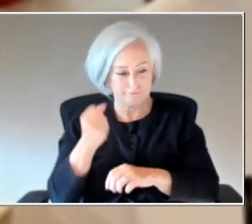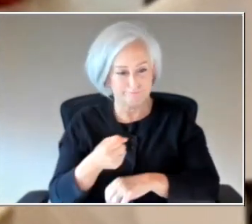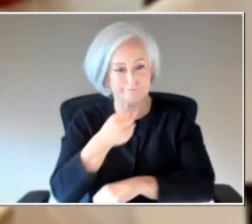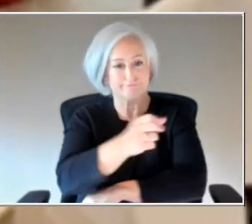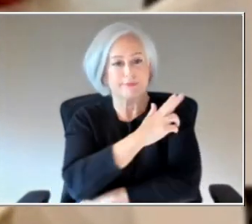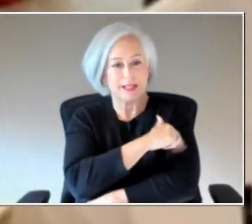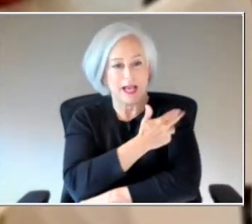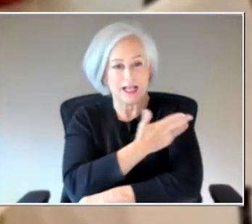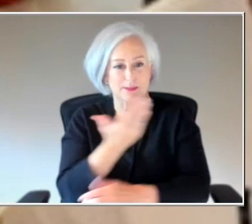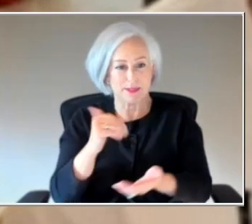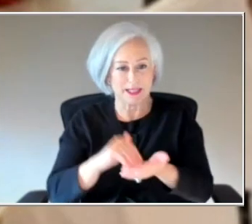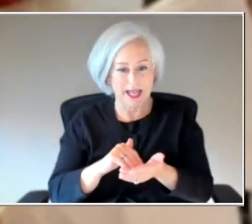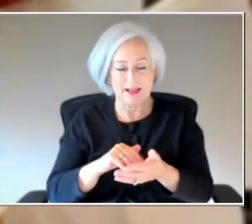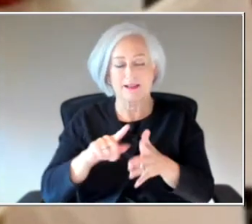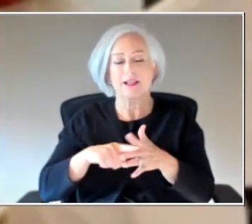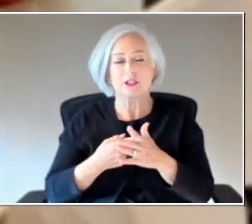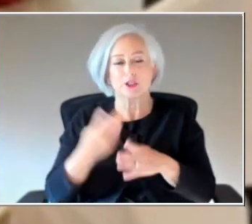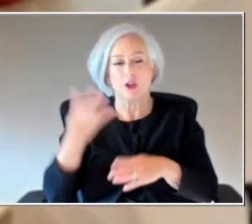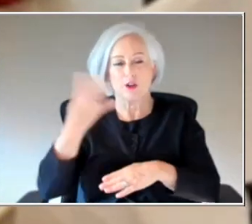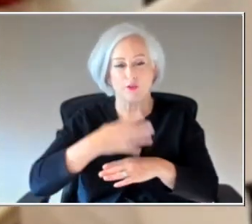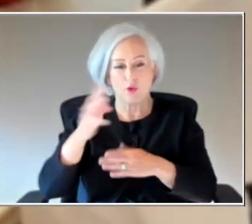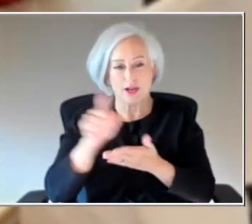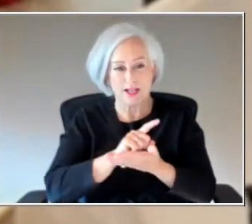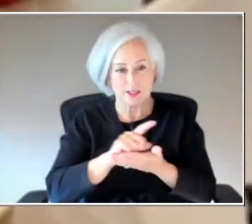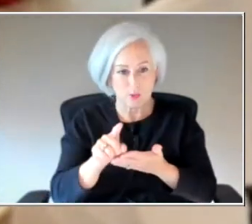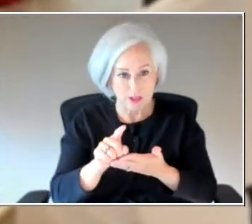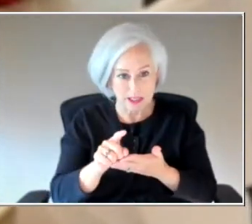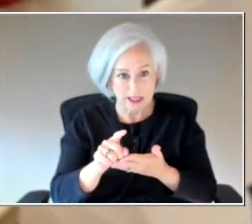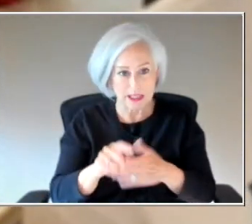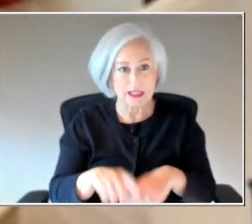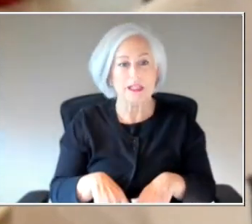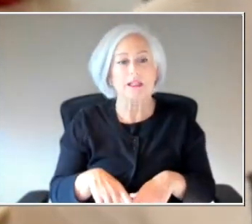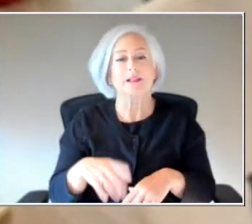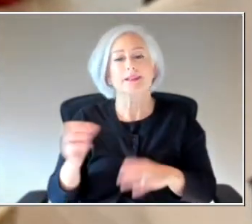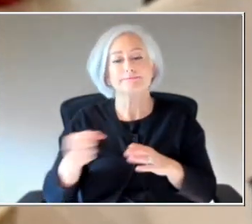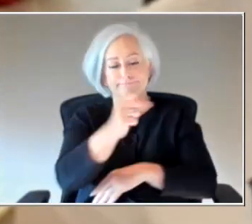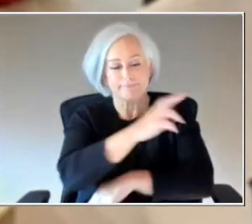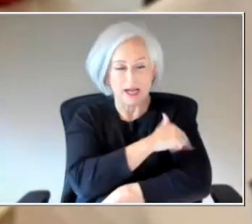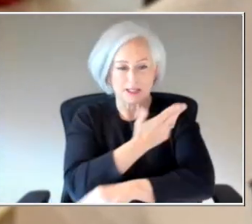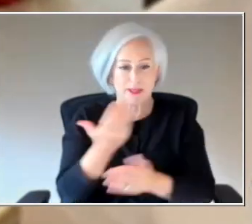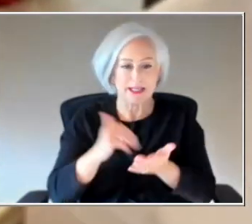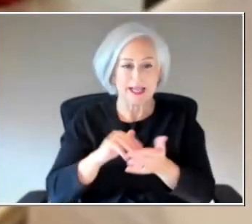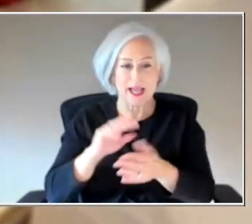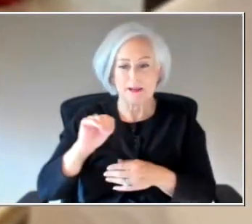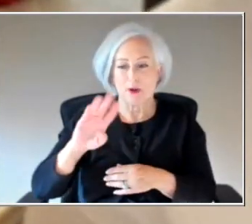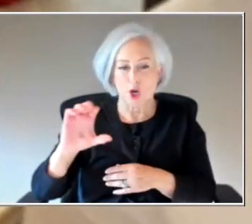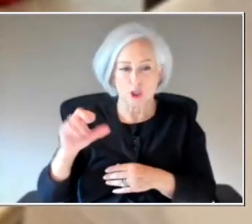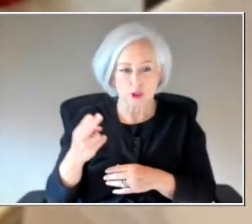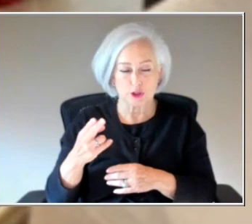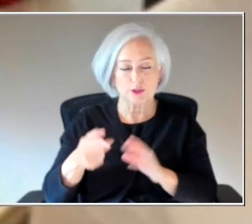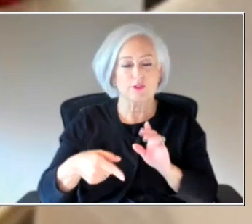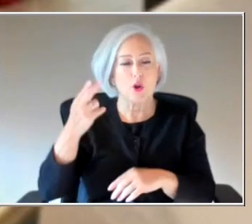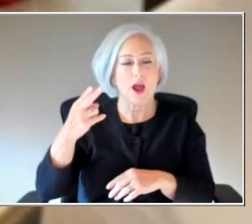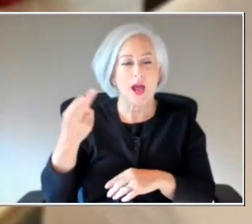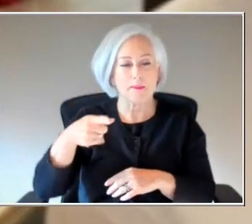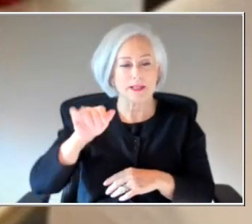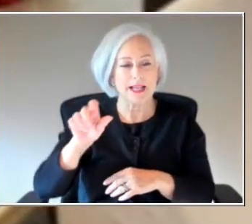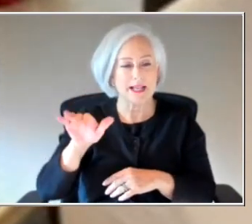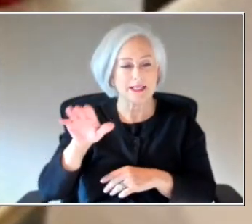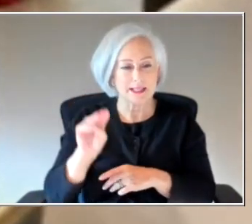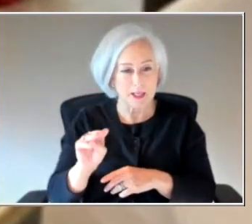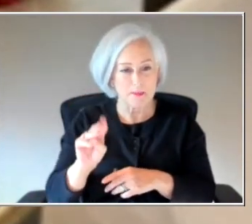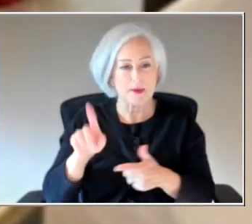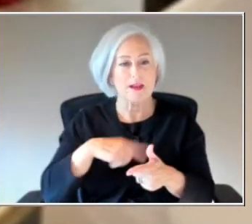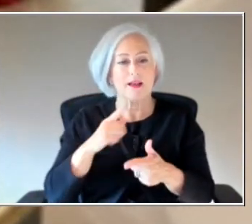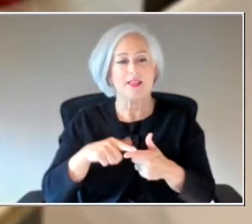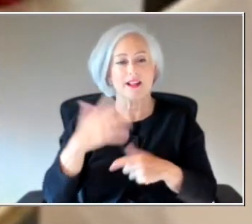week. March, we had to go inpatient again for high potassium. And we moved up to 5 days a week. And